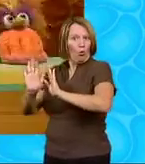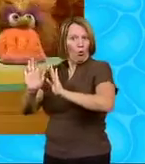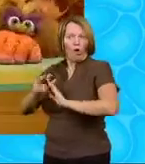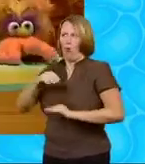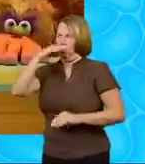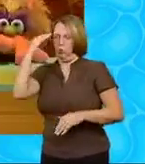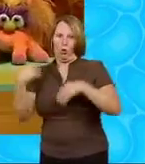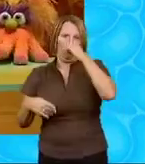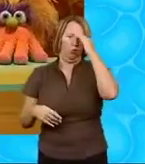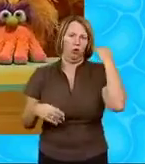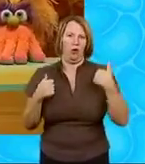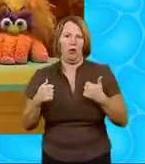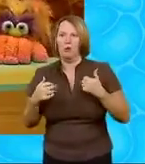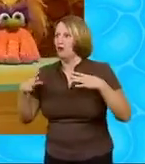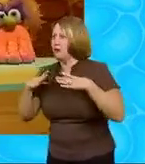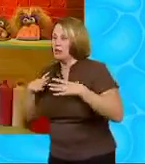get collecting.